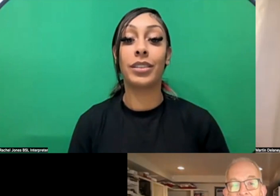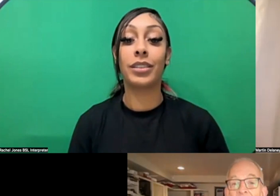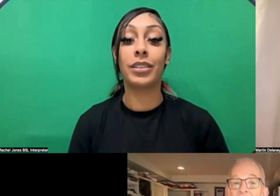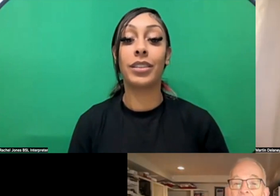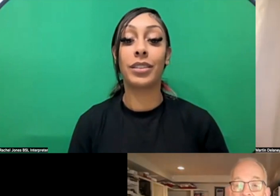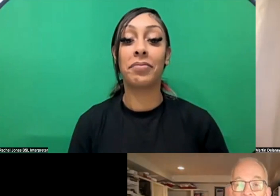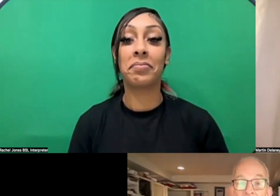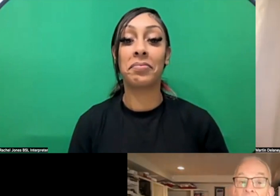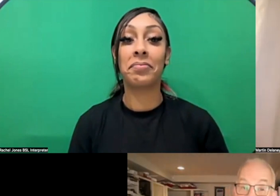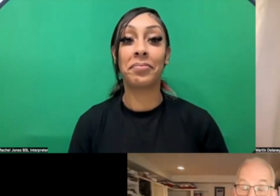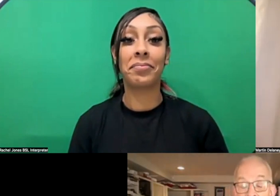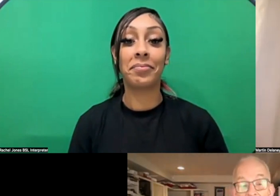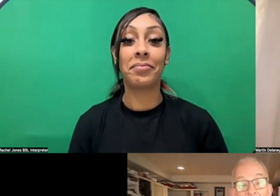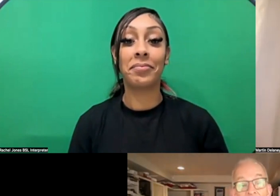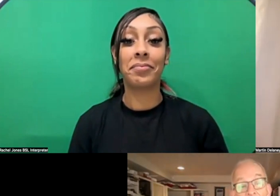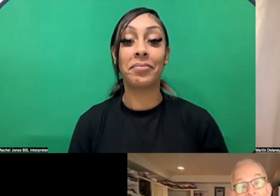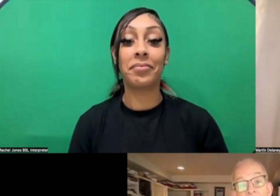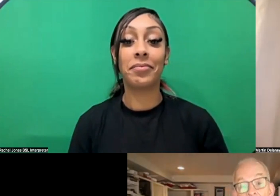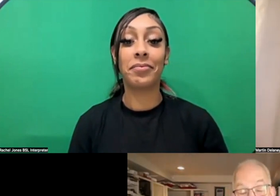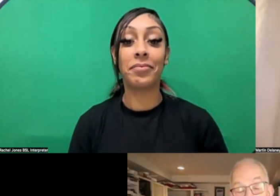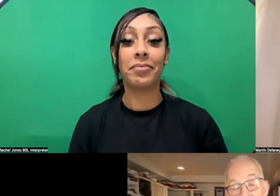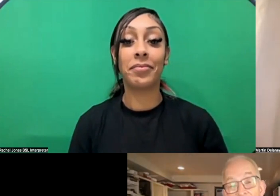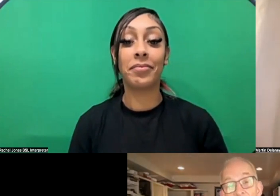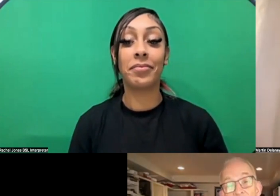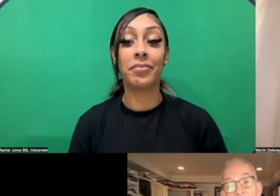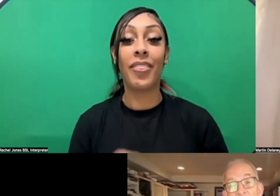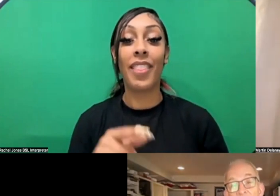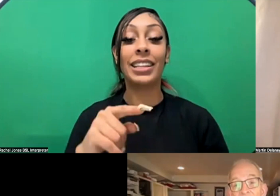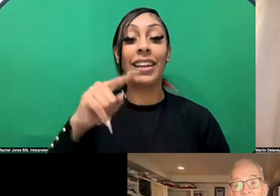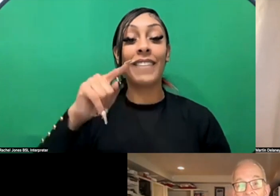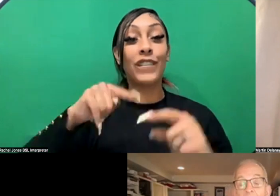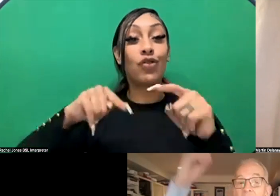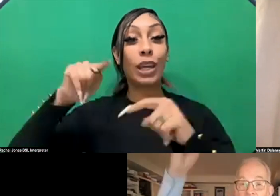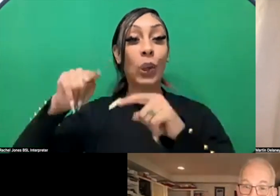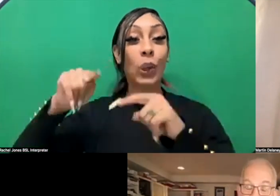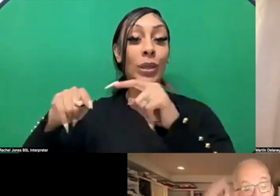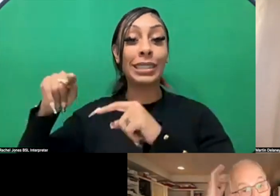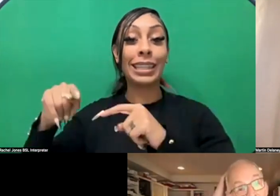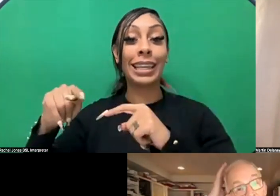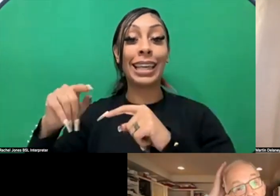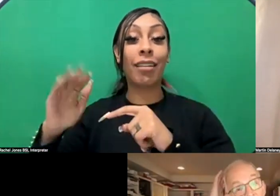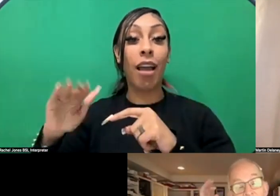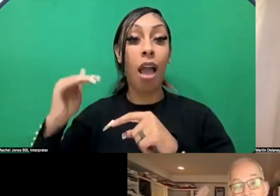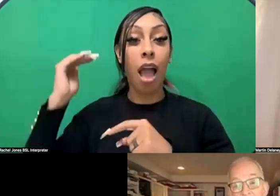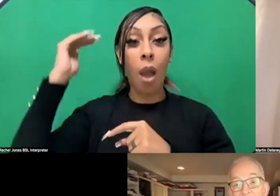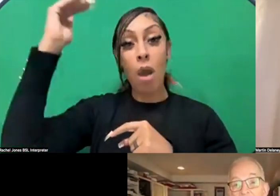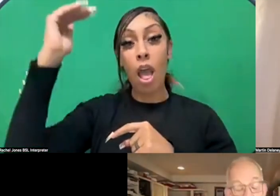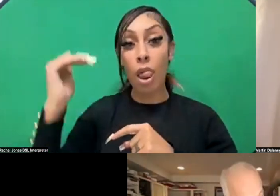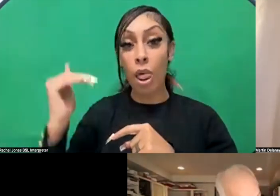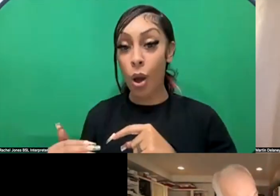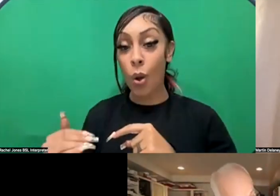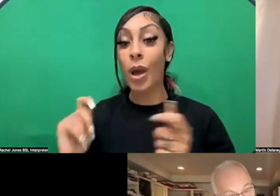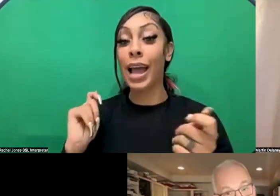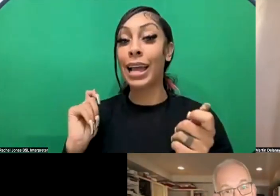Nice. And in that case, the frequency of the filter, how high or low it is, changes depending on my